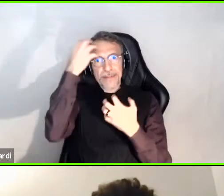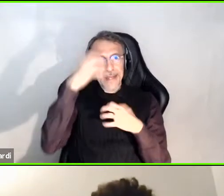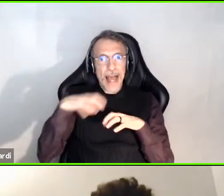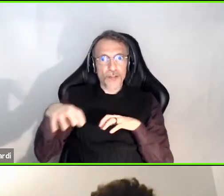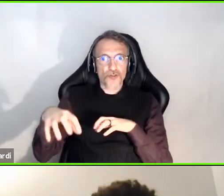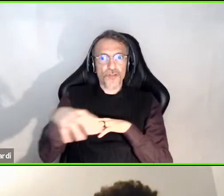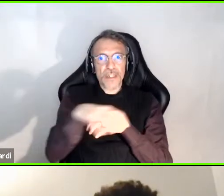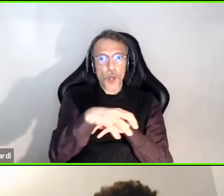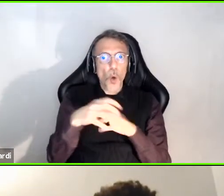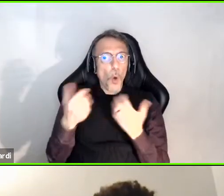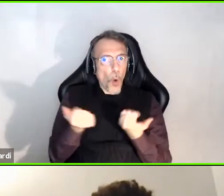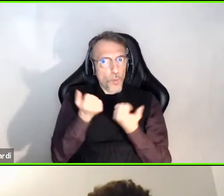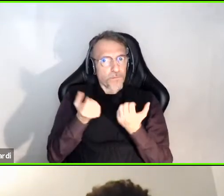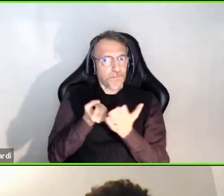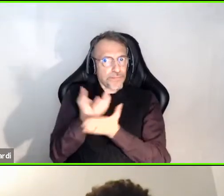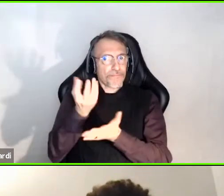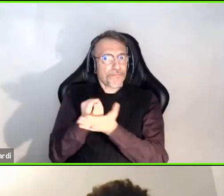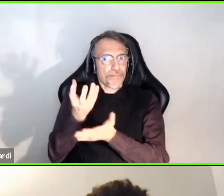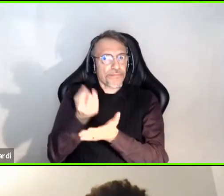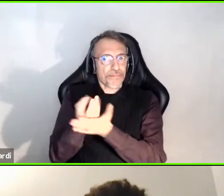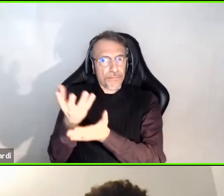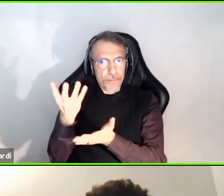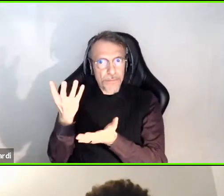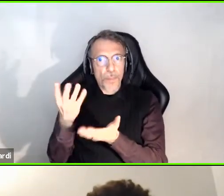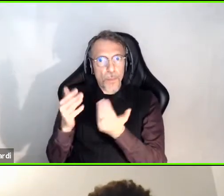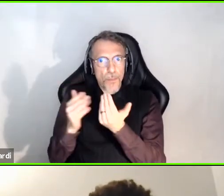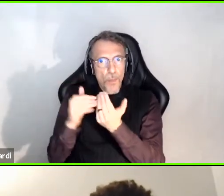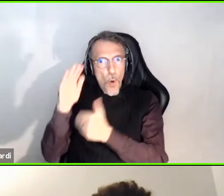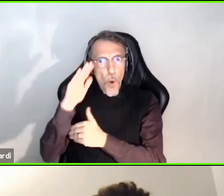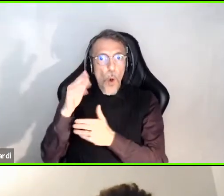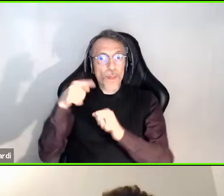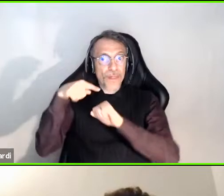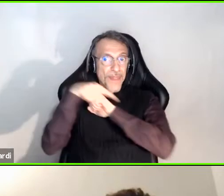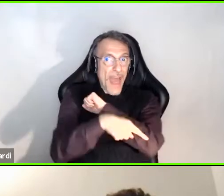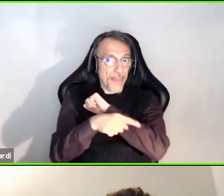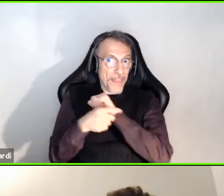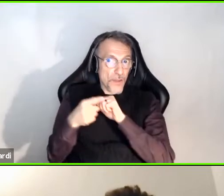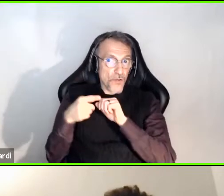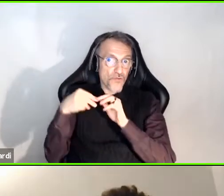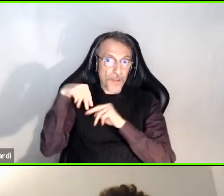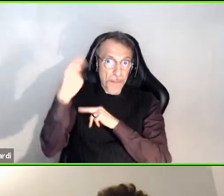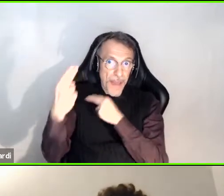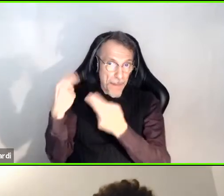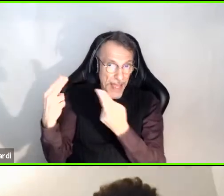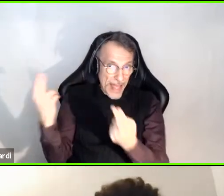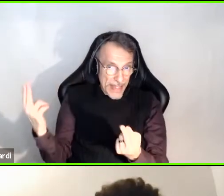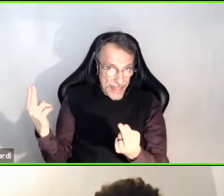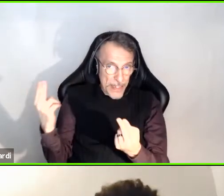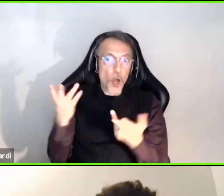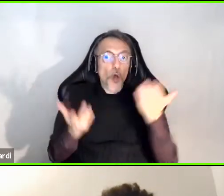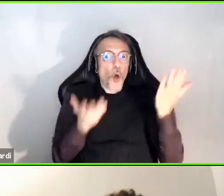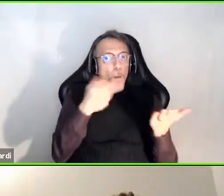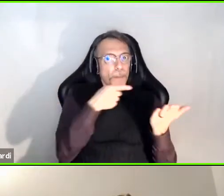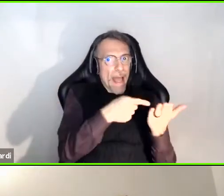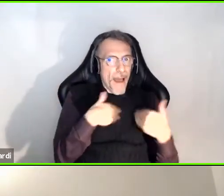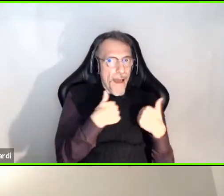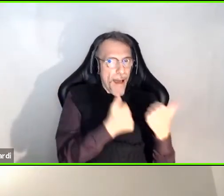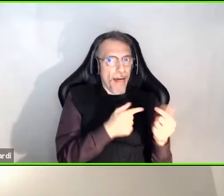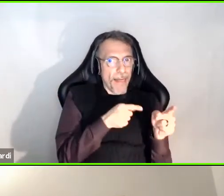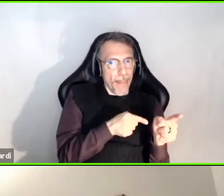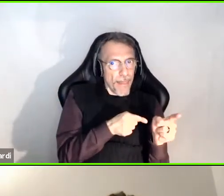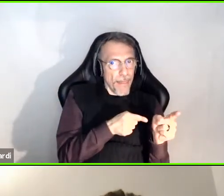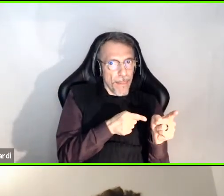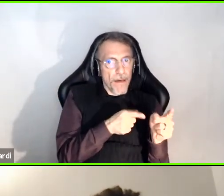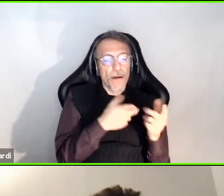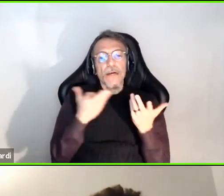already spending more on health, on debt repayments compared to their spending on health, for example. And what we